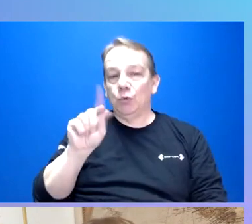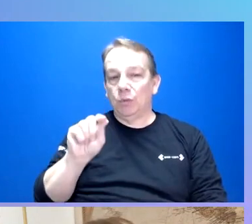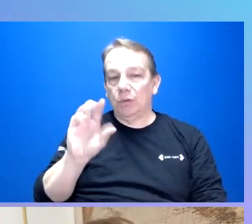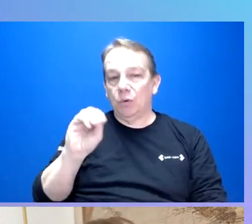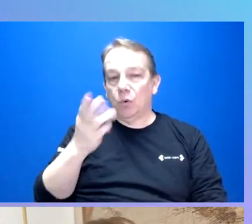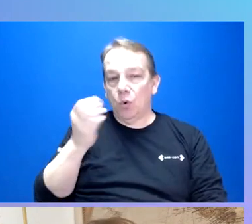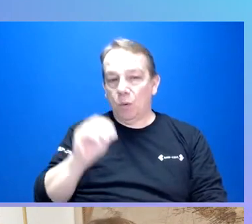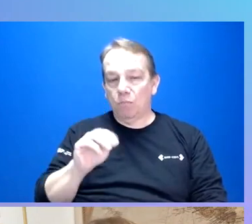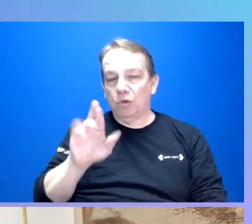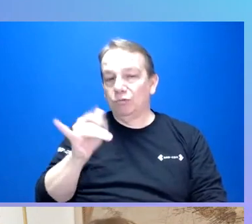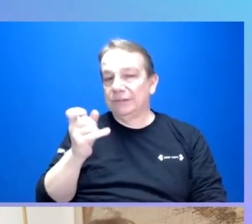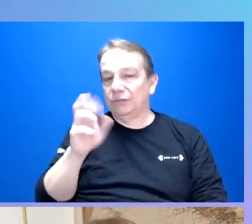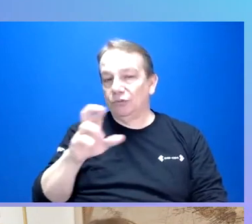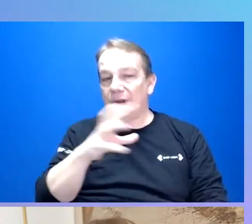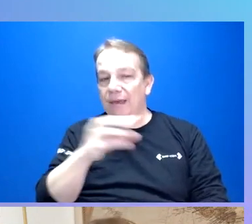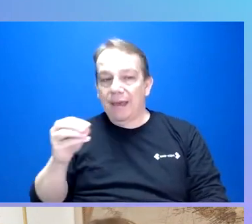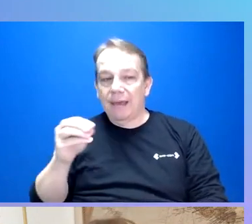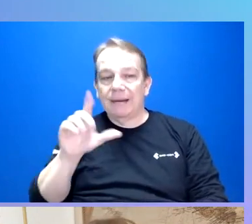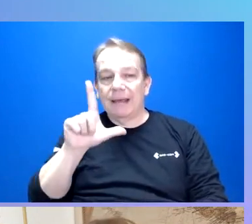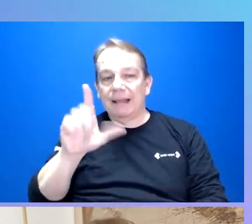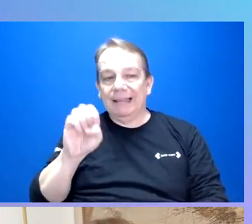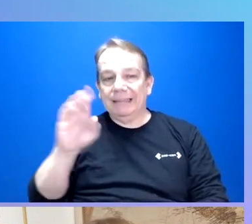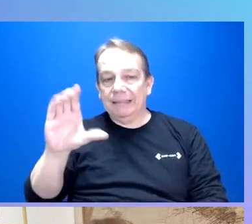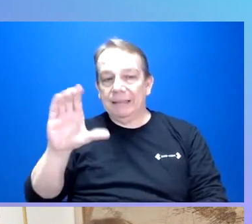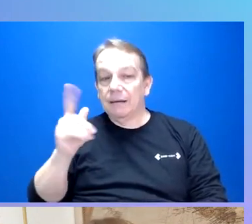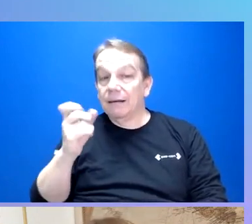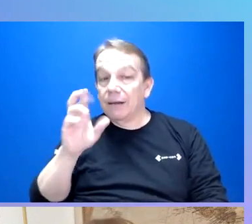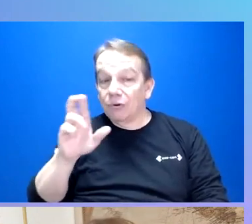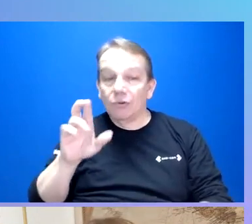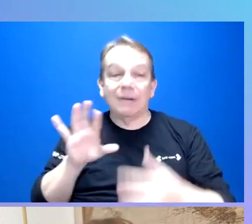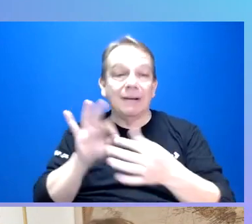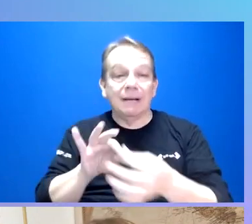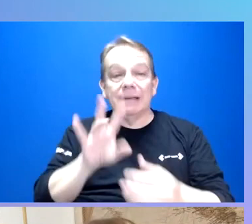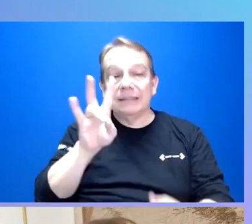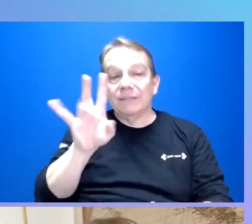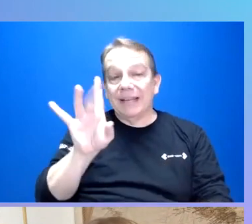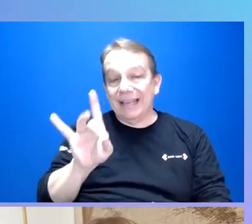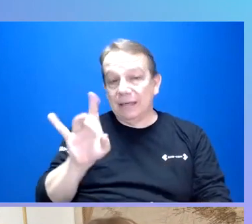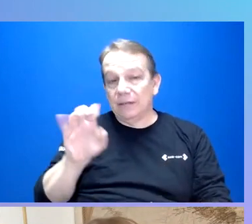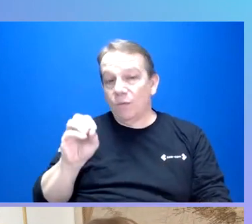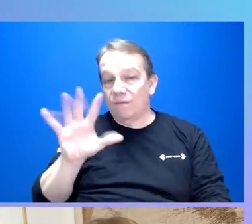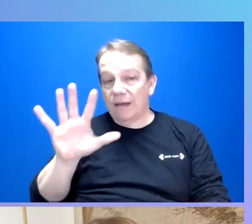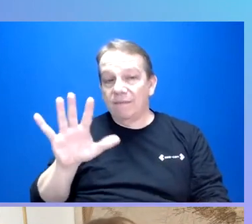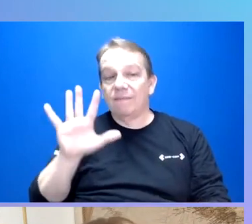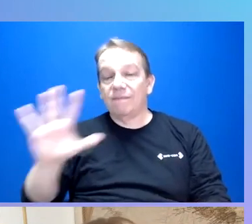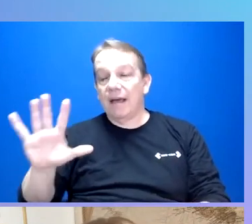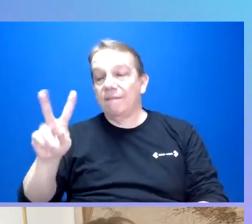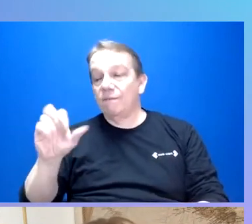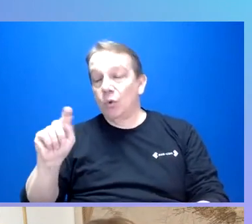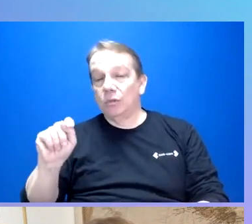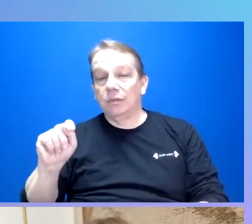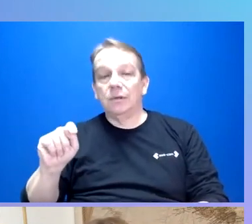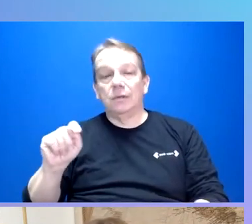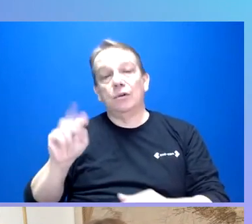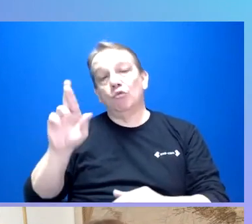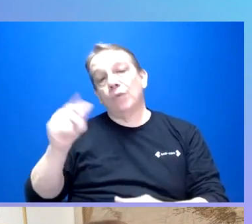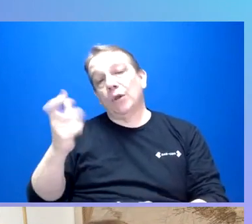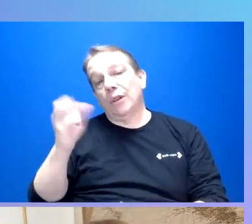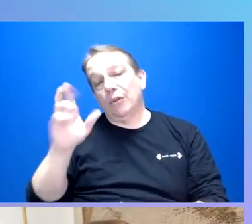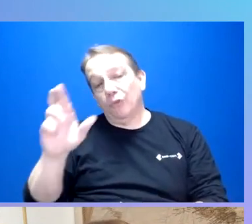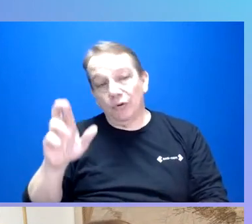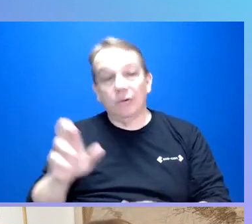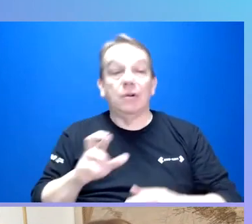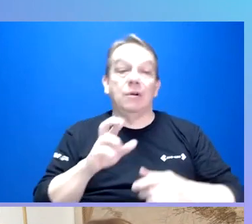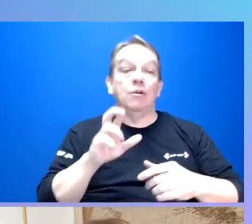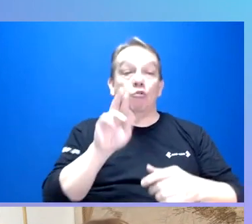ohm resistor and an LED connected to a 7805 5-volt regulator.